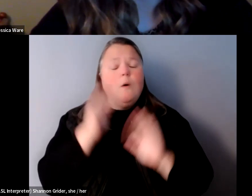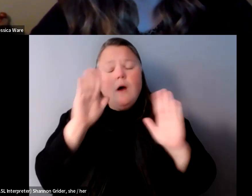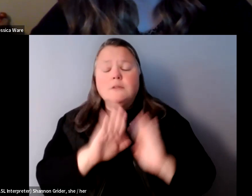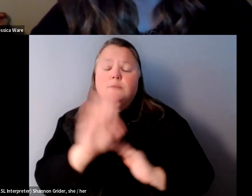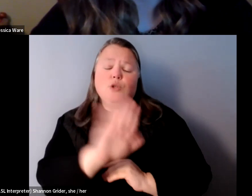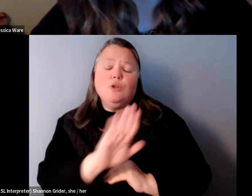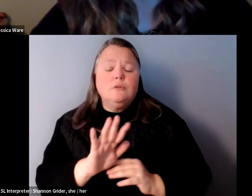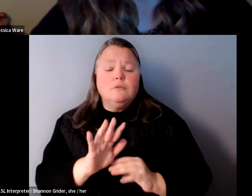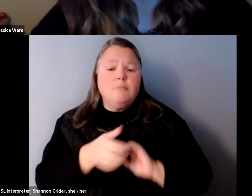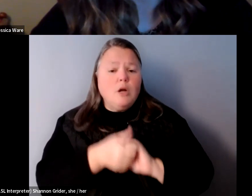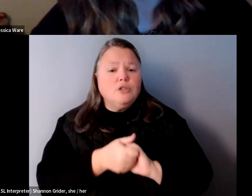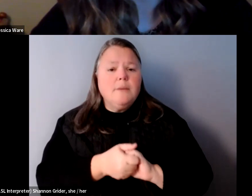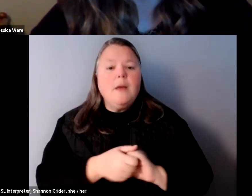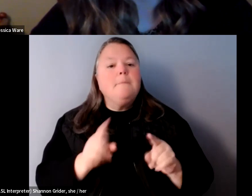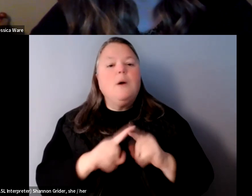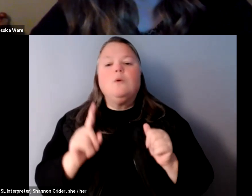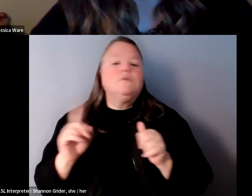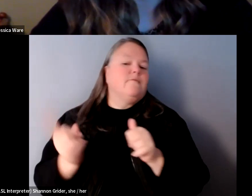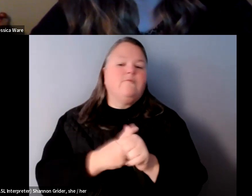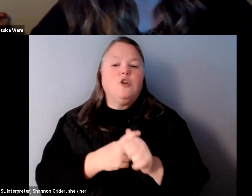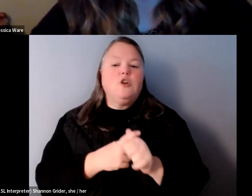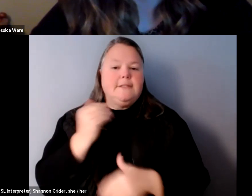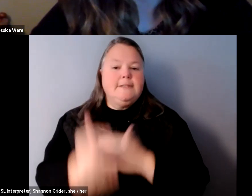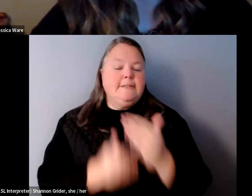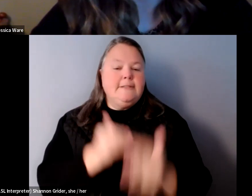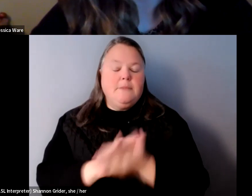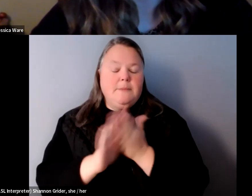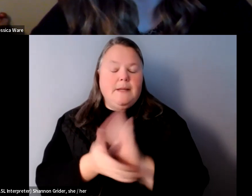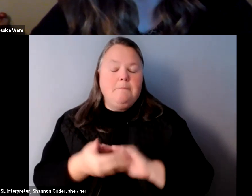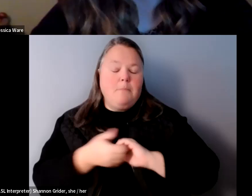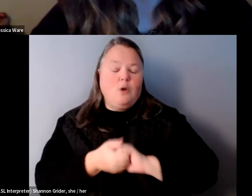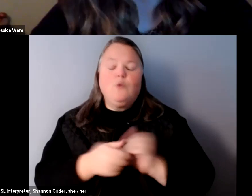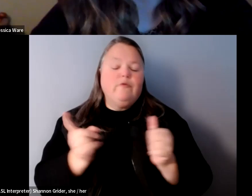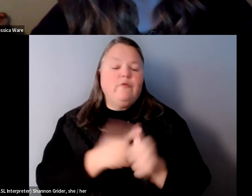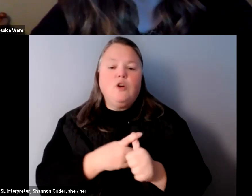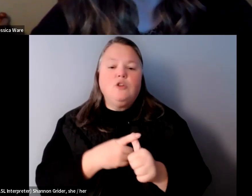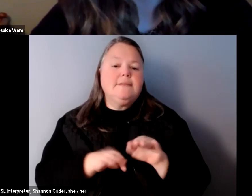step, like ground zero? What's the first thing that they could do?